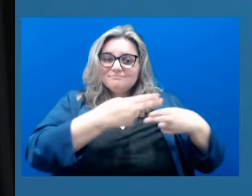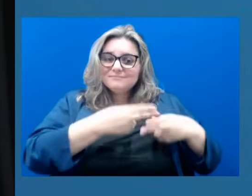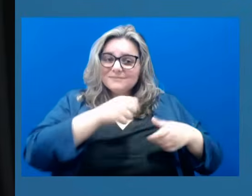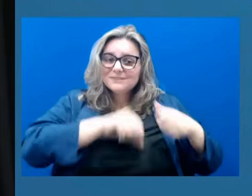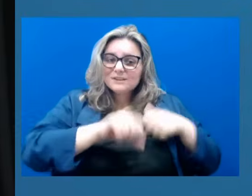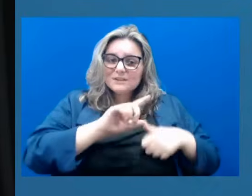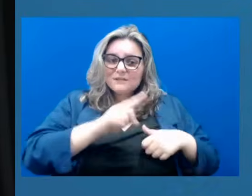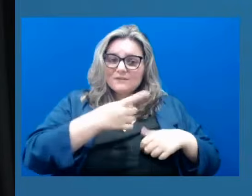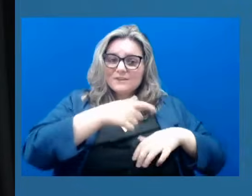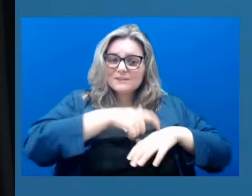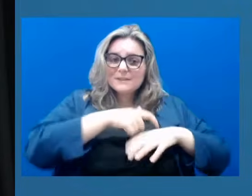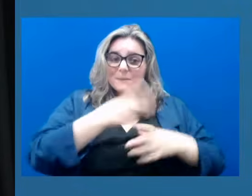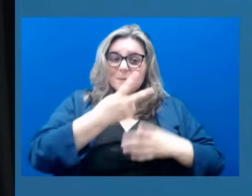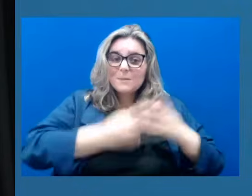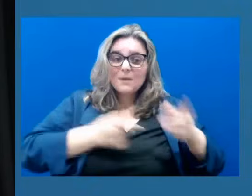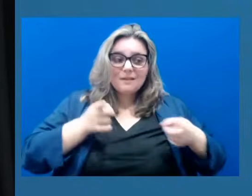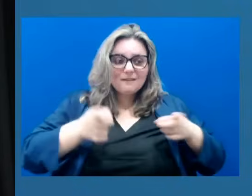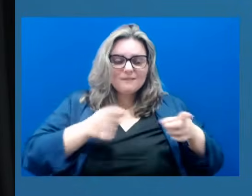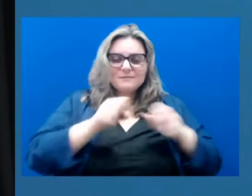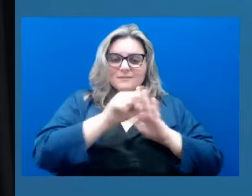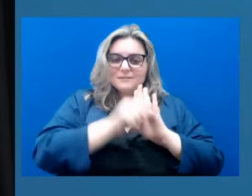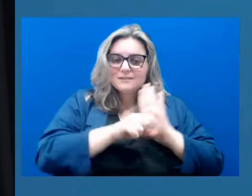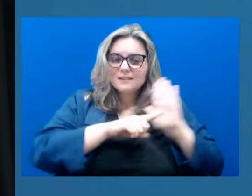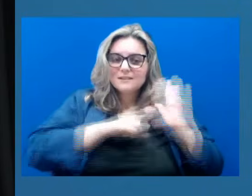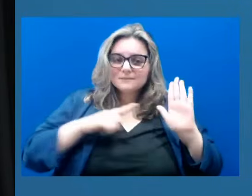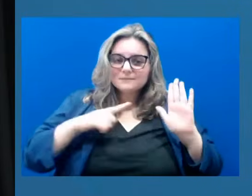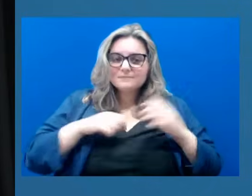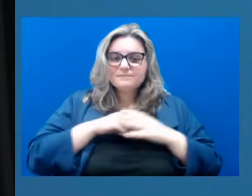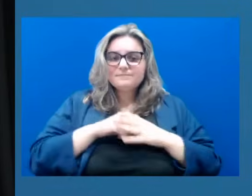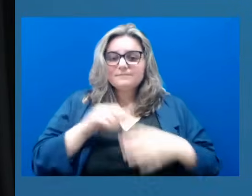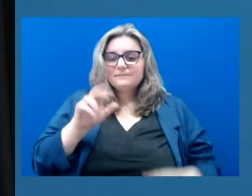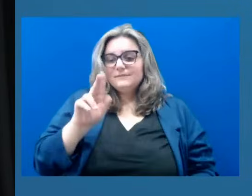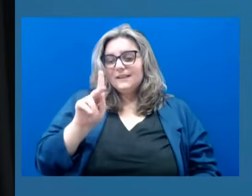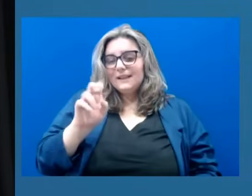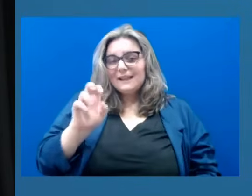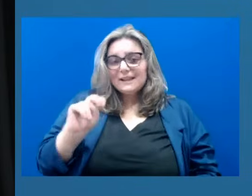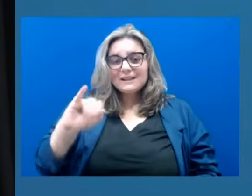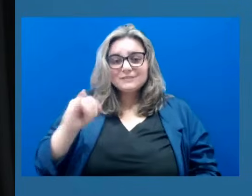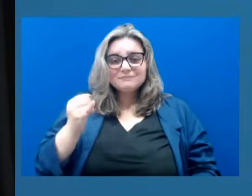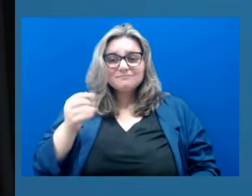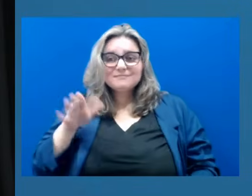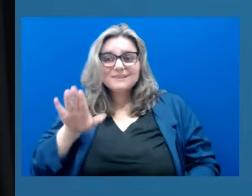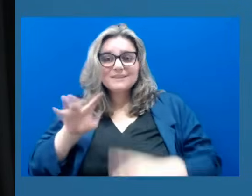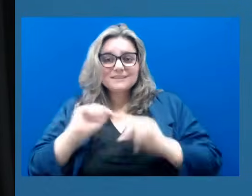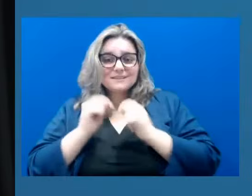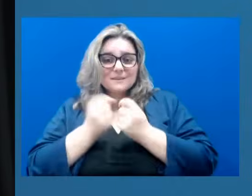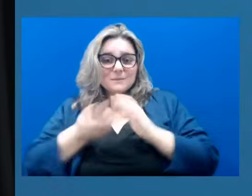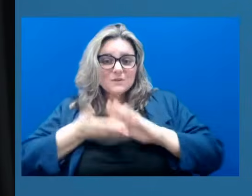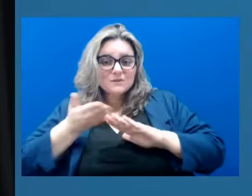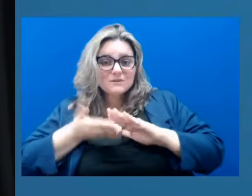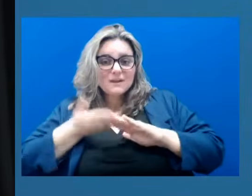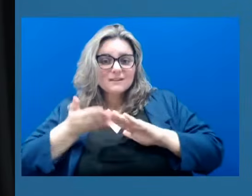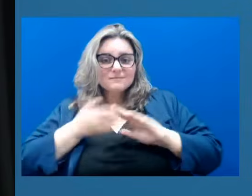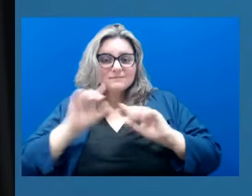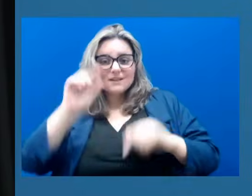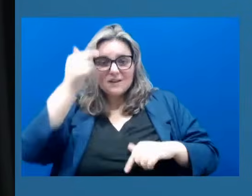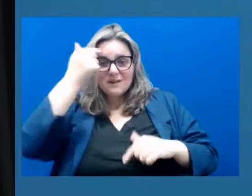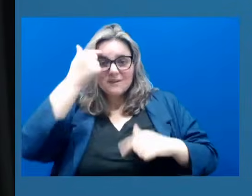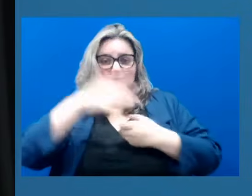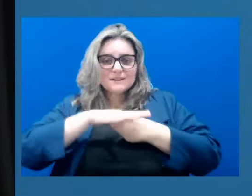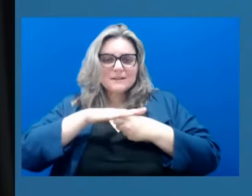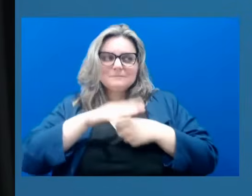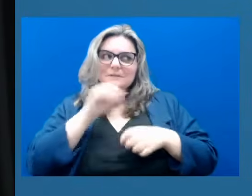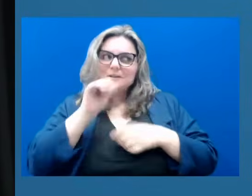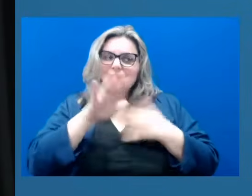legislature, where Ken Jenkins and his executive team that's here is running a county government. Not all county governments in New York are